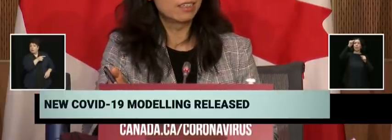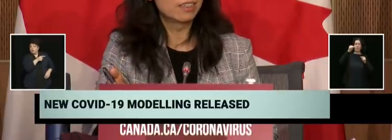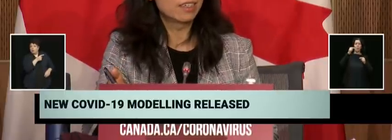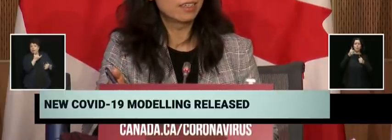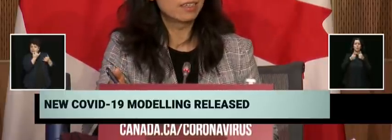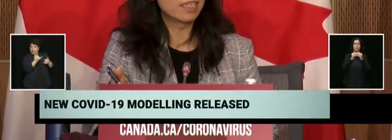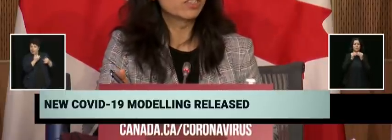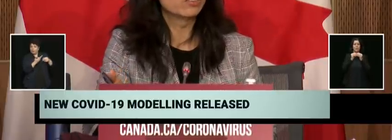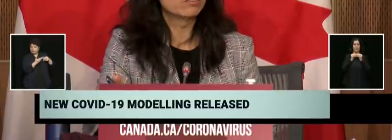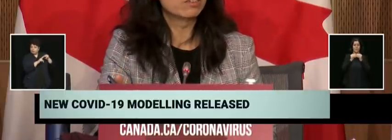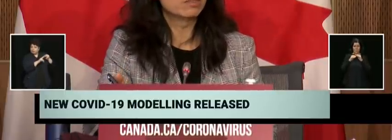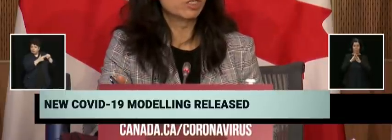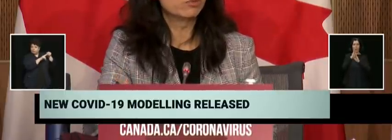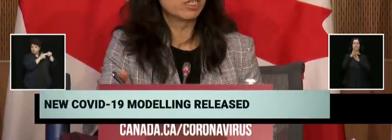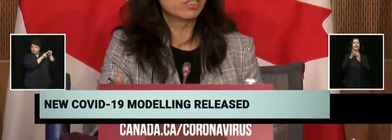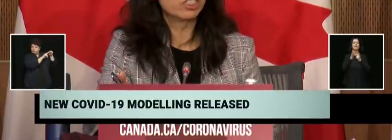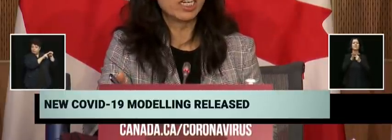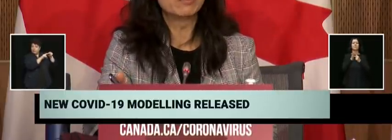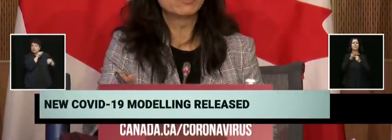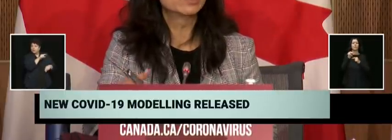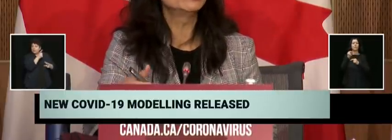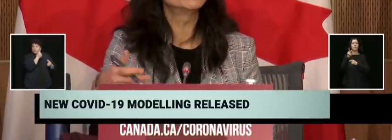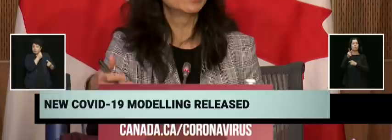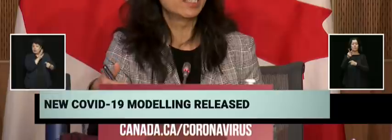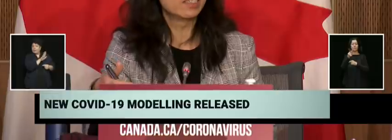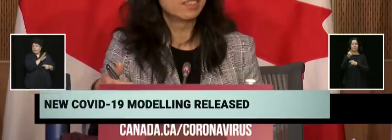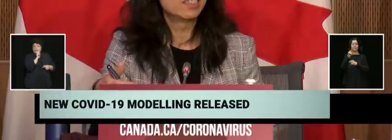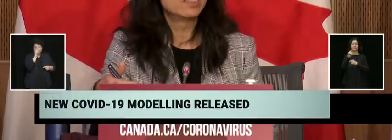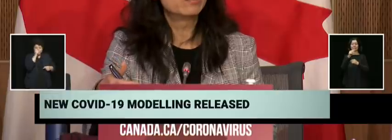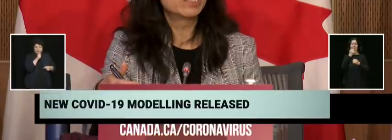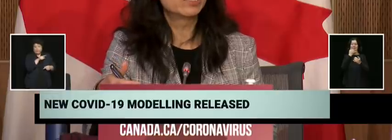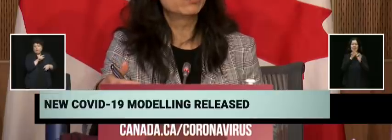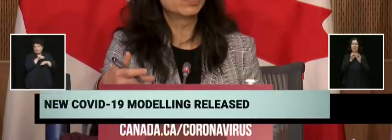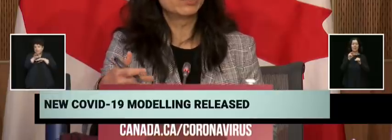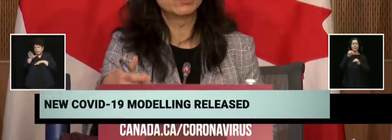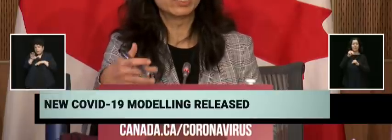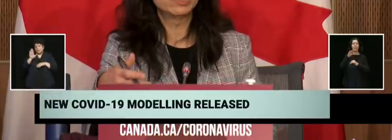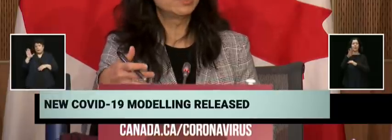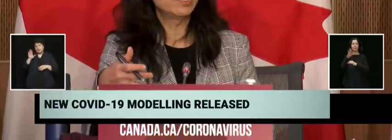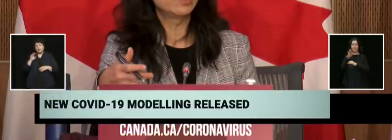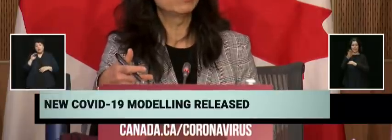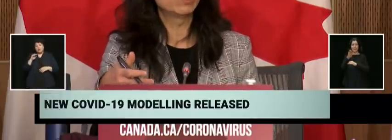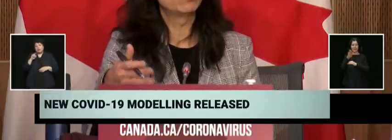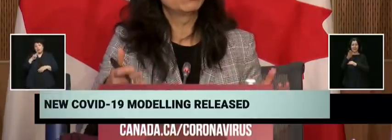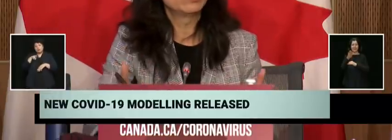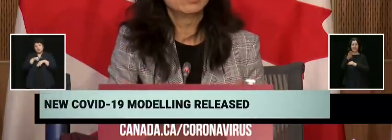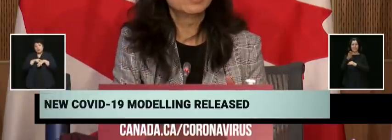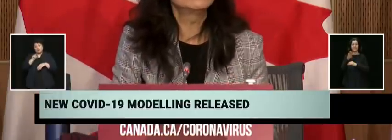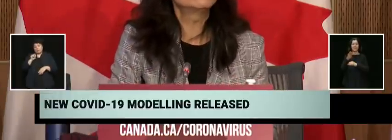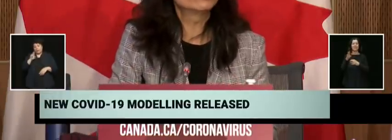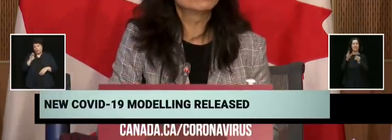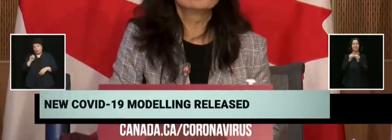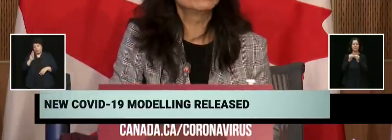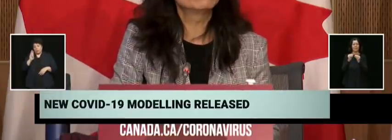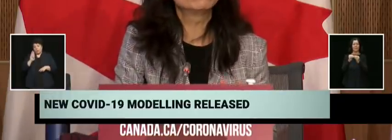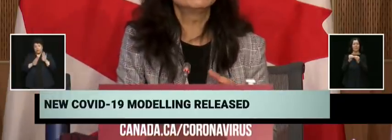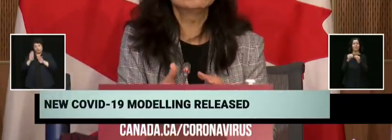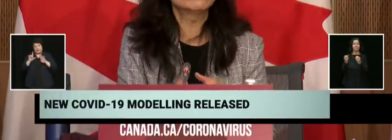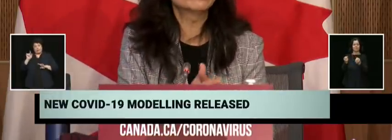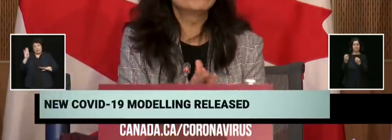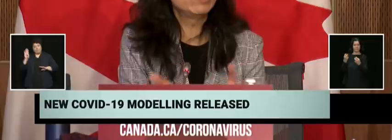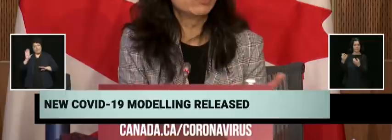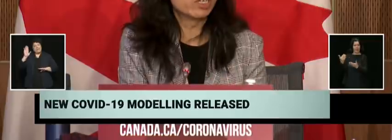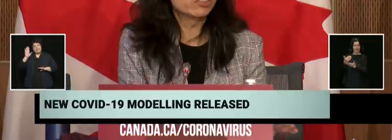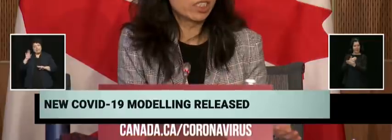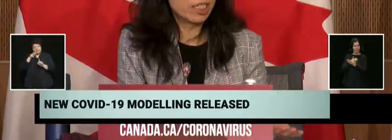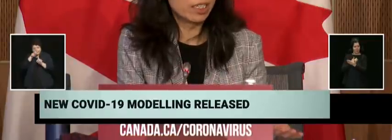to the National Microbiology Lab for sequencing. Because what you want to say is, well, is it just... We do